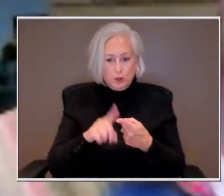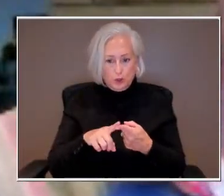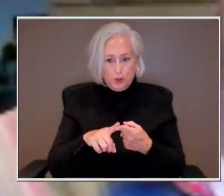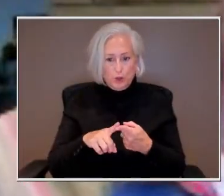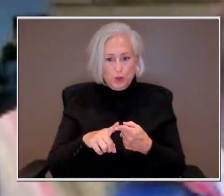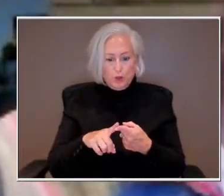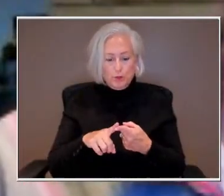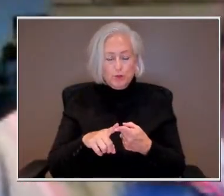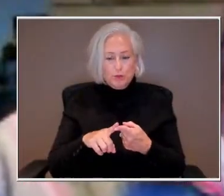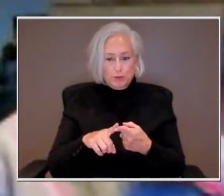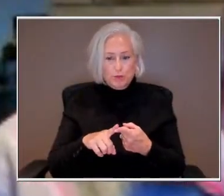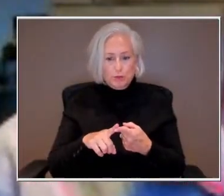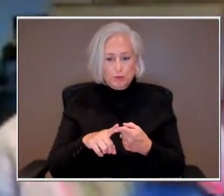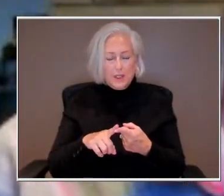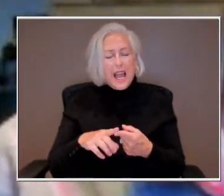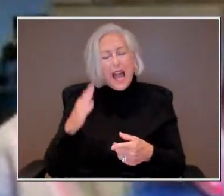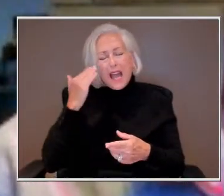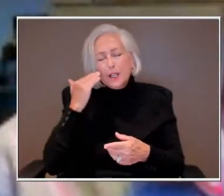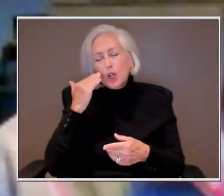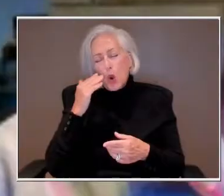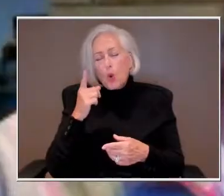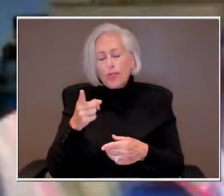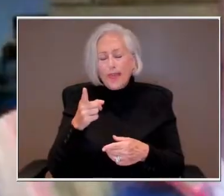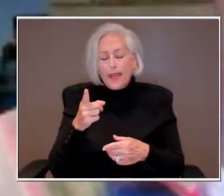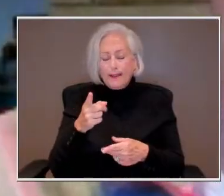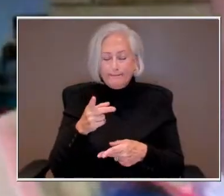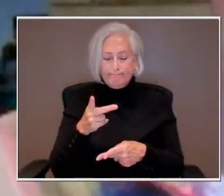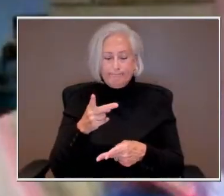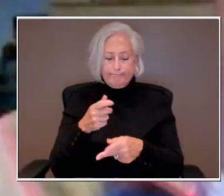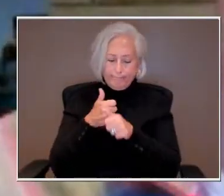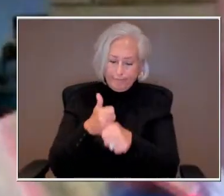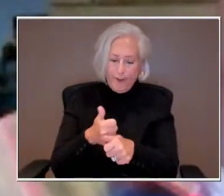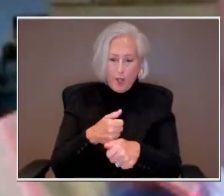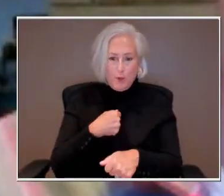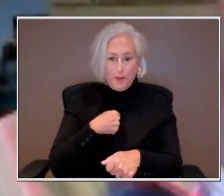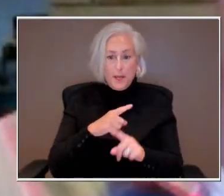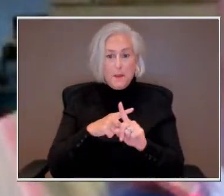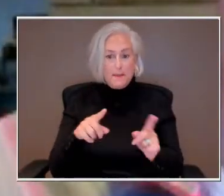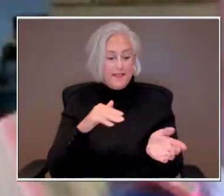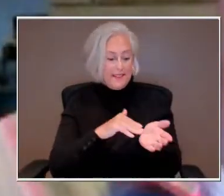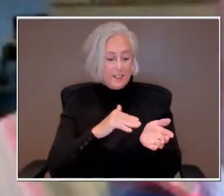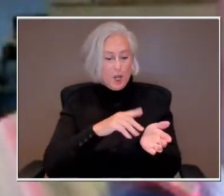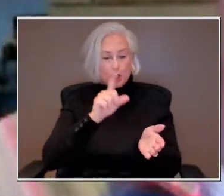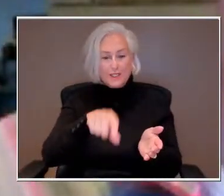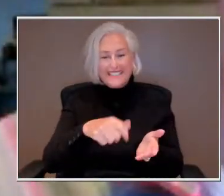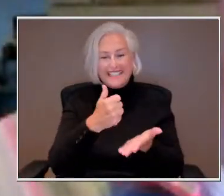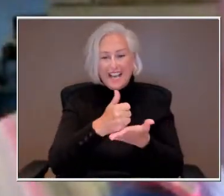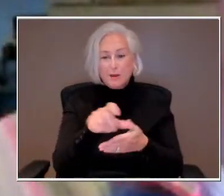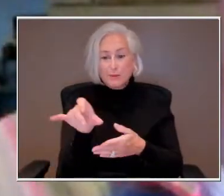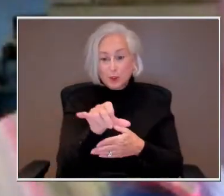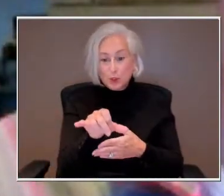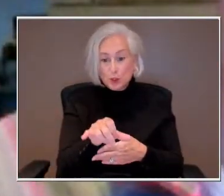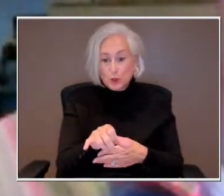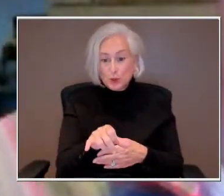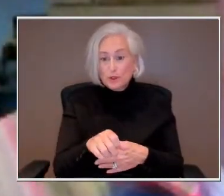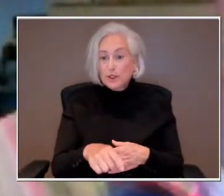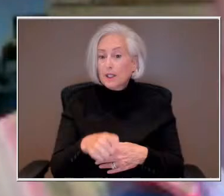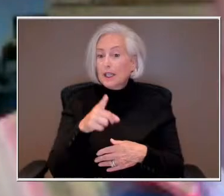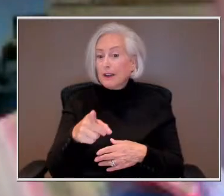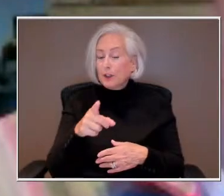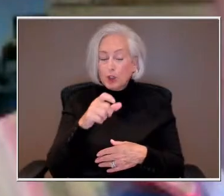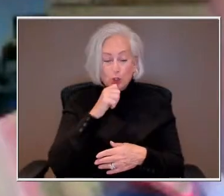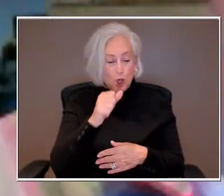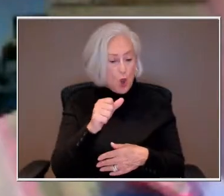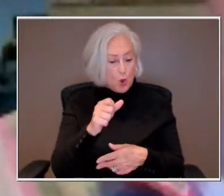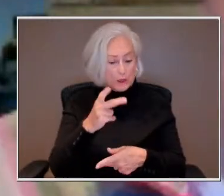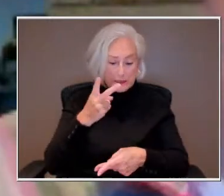I know they keep me in line and everything, but I still say the doctors need some help too. If you don't take over